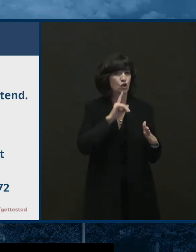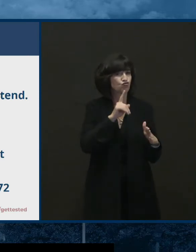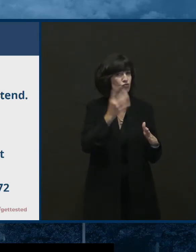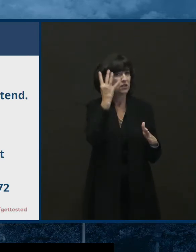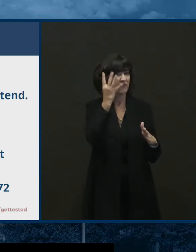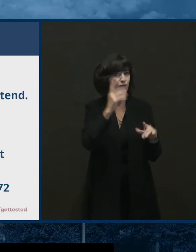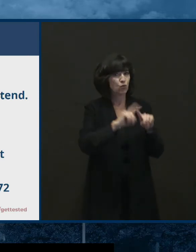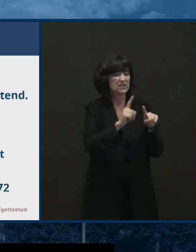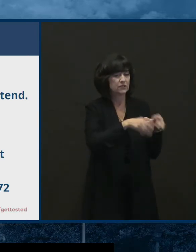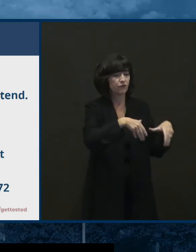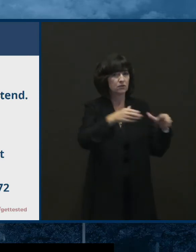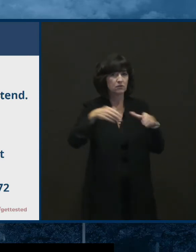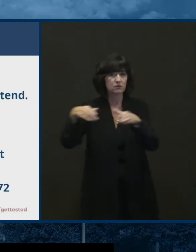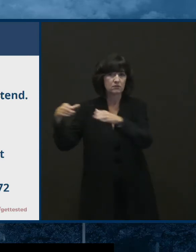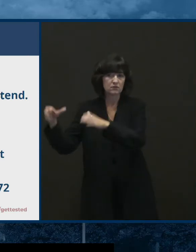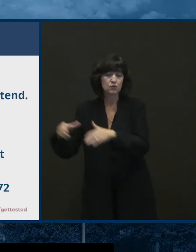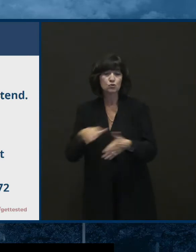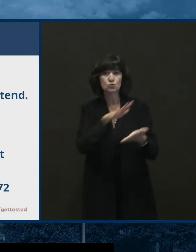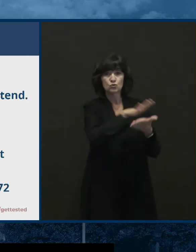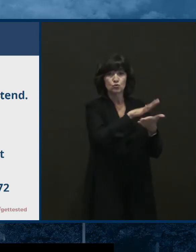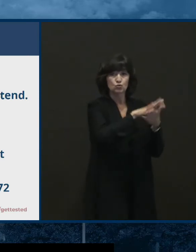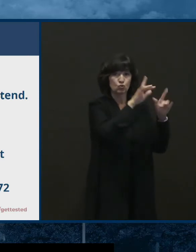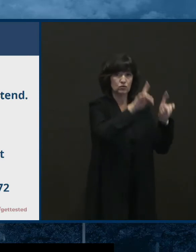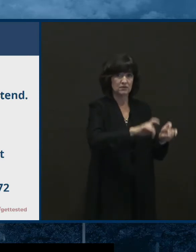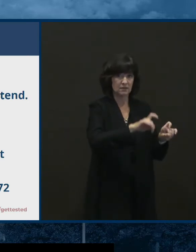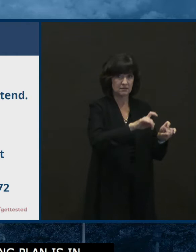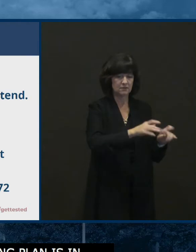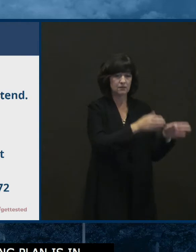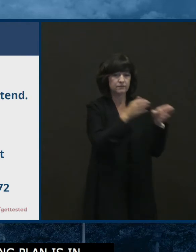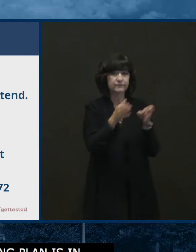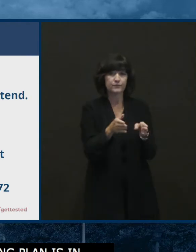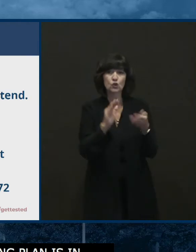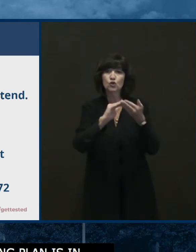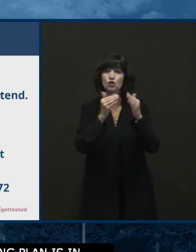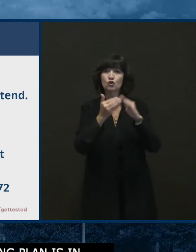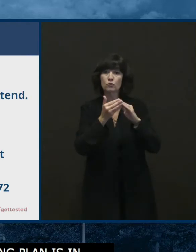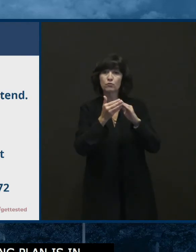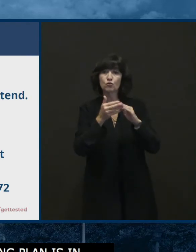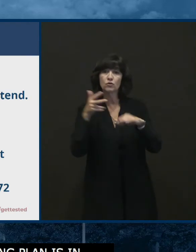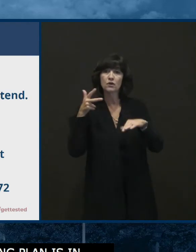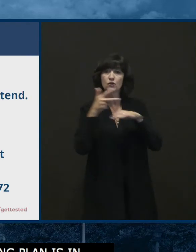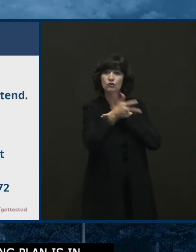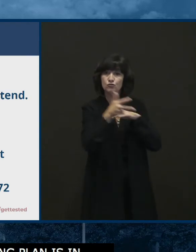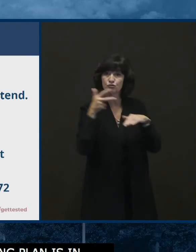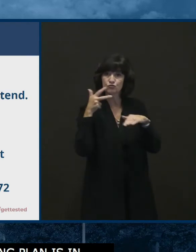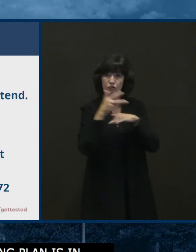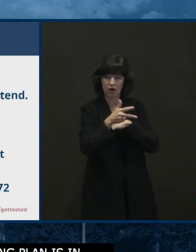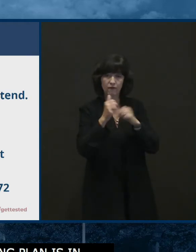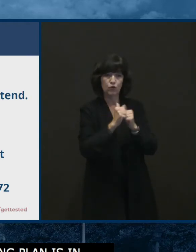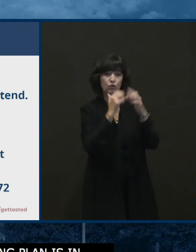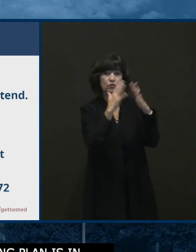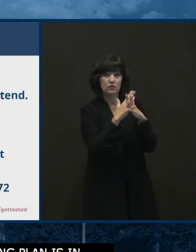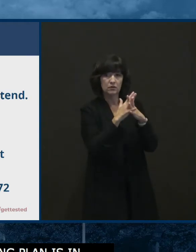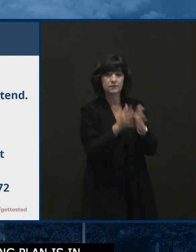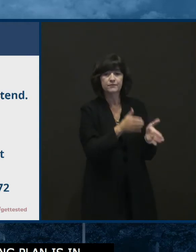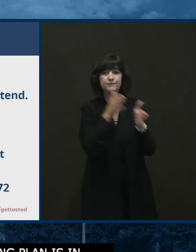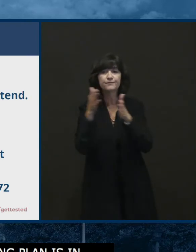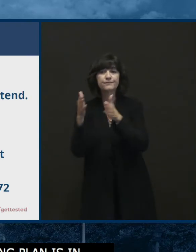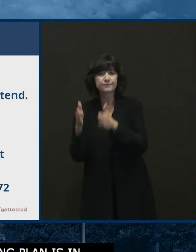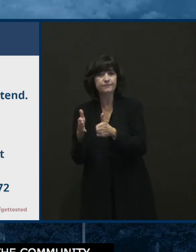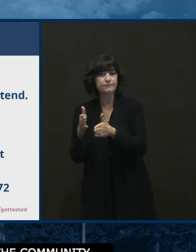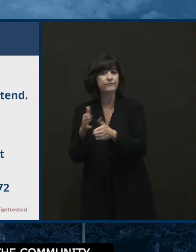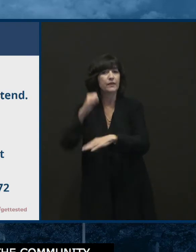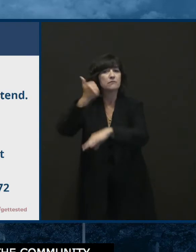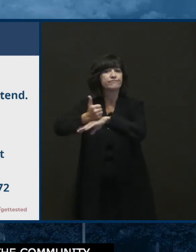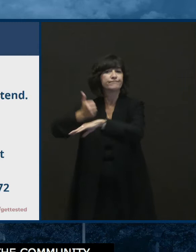the school testing that I'll talk about, we have our community drive-throughs and pop-up sites, we have the at-home test, and then we have the static sites as well.